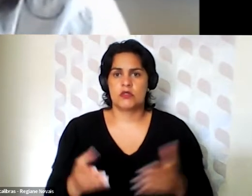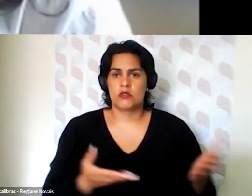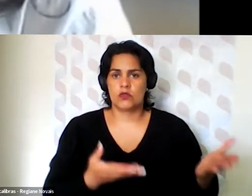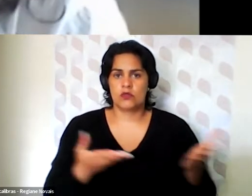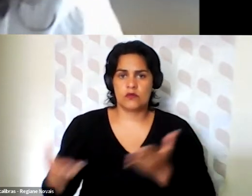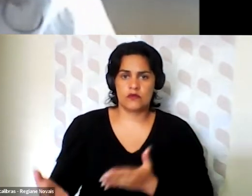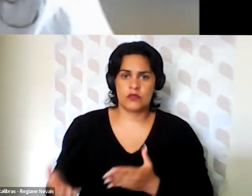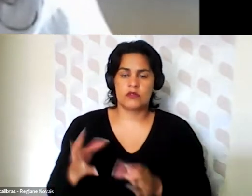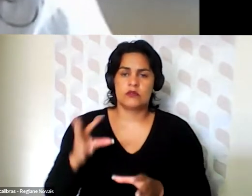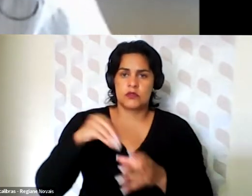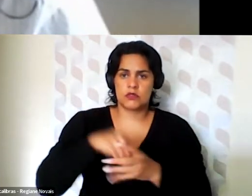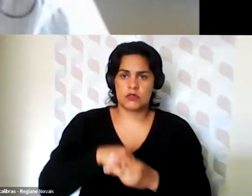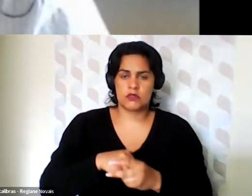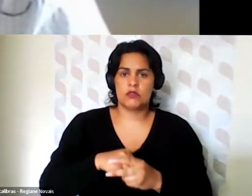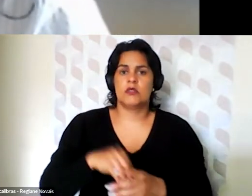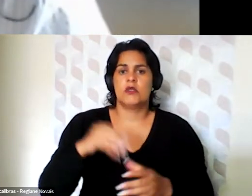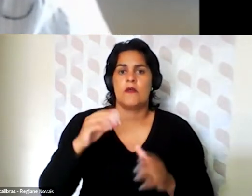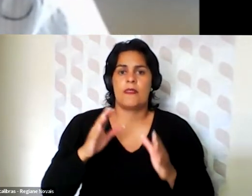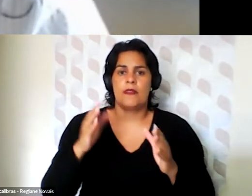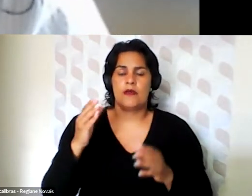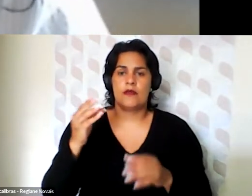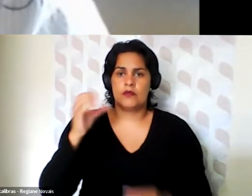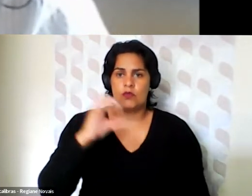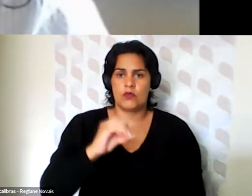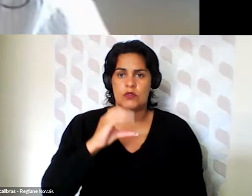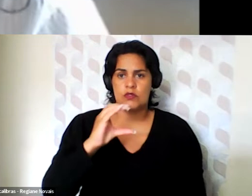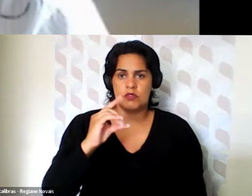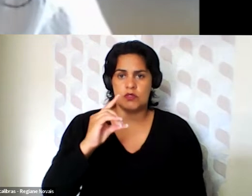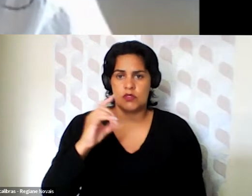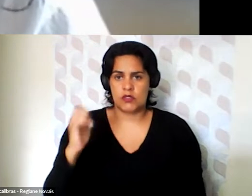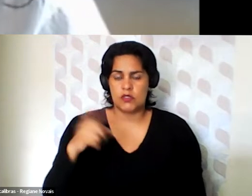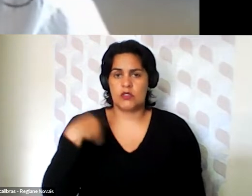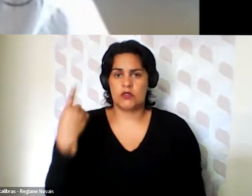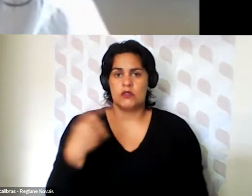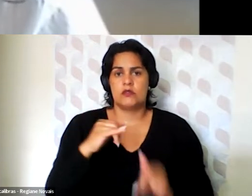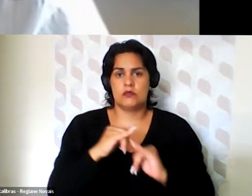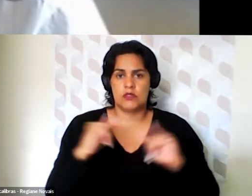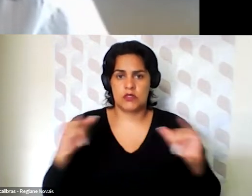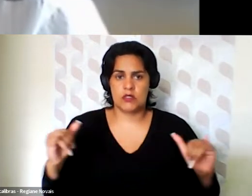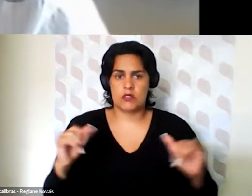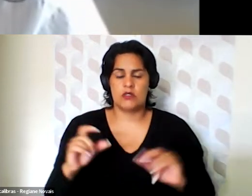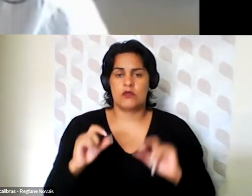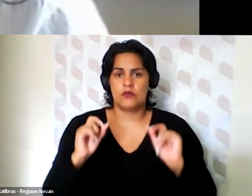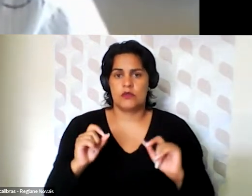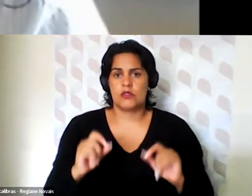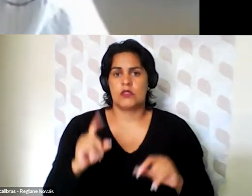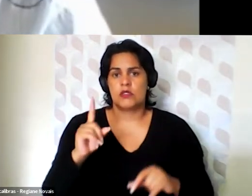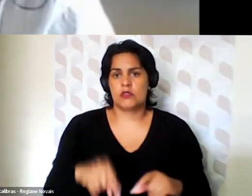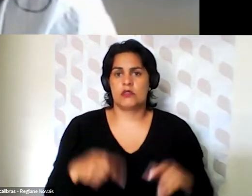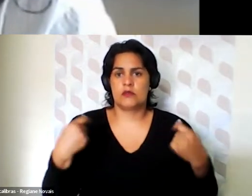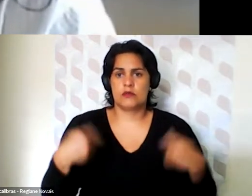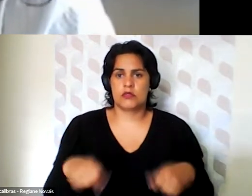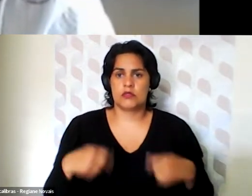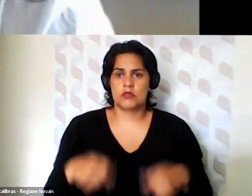The OECD should also ensure that the accession process for Brazil and other countries is transparent and allows for